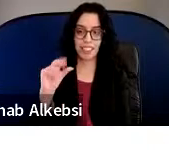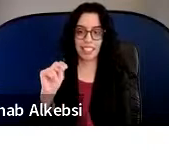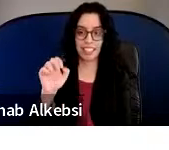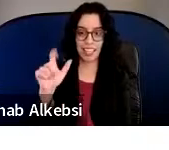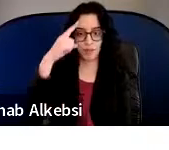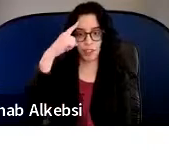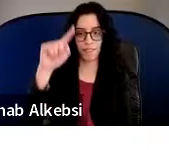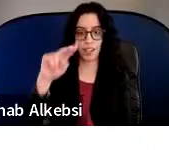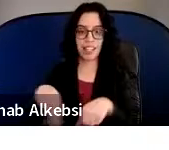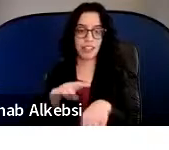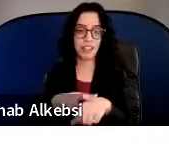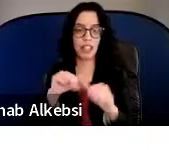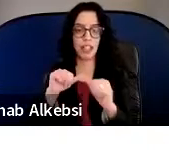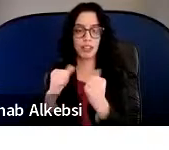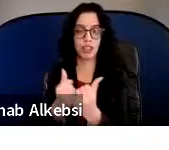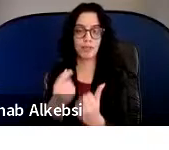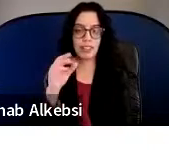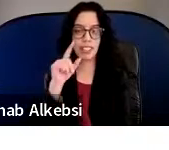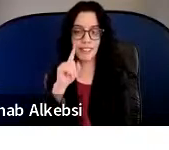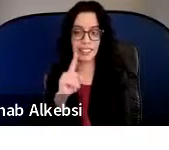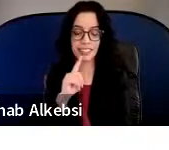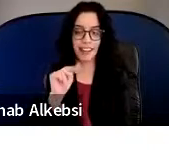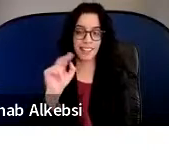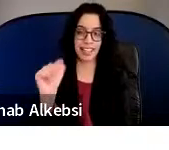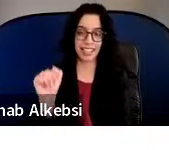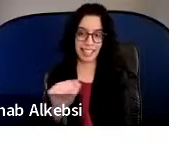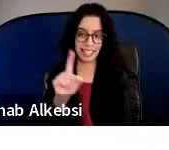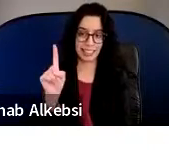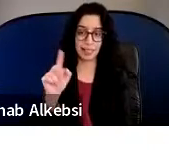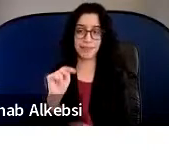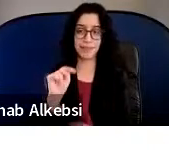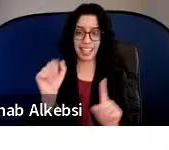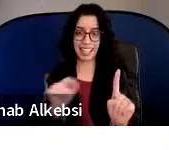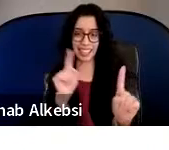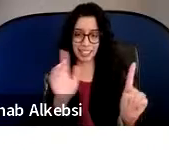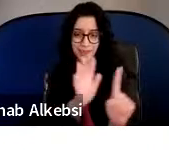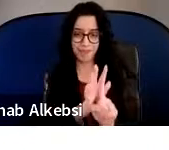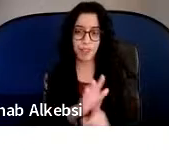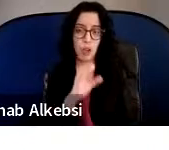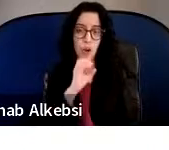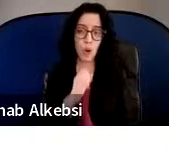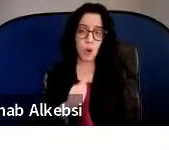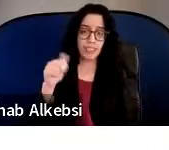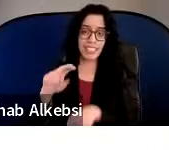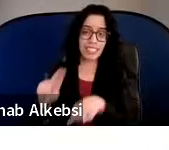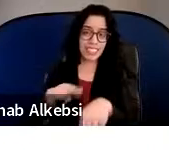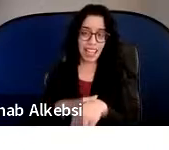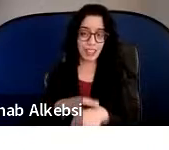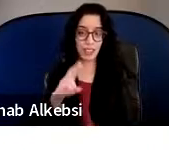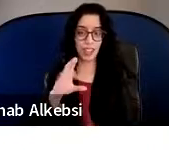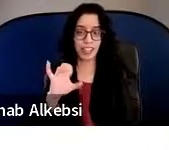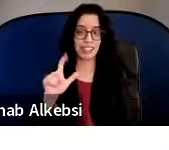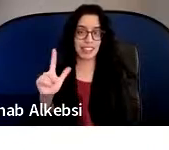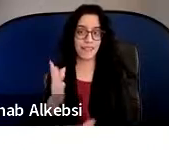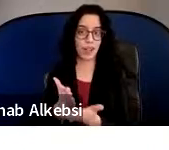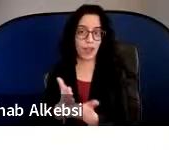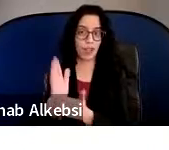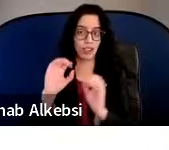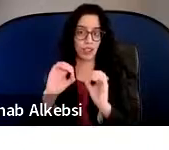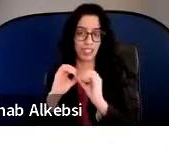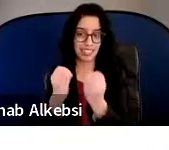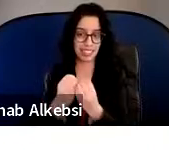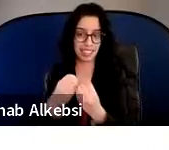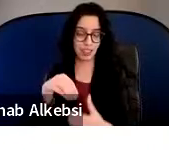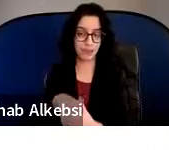I am the Policy Counsel for the National Association of the Deaf, the NAD, which is the